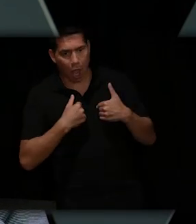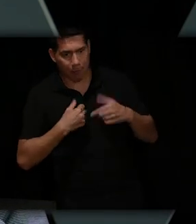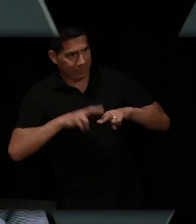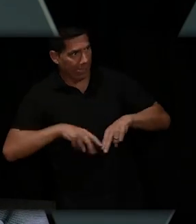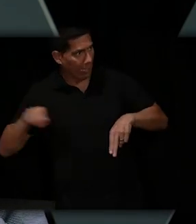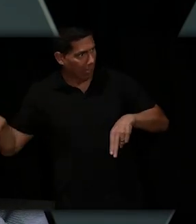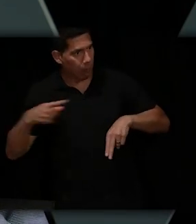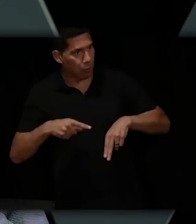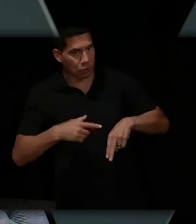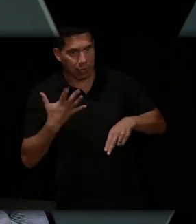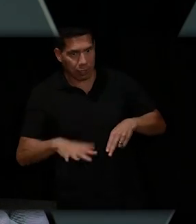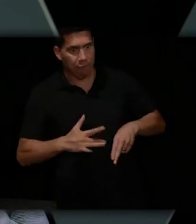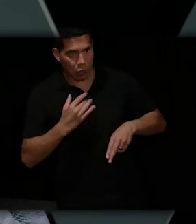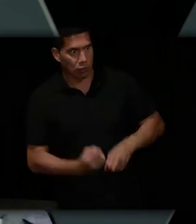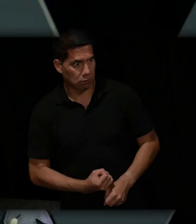feel inspired by Obama.